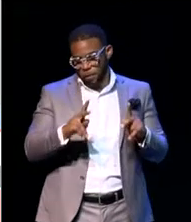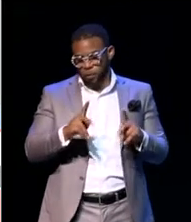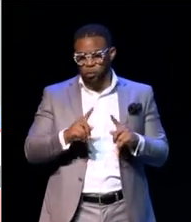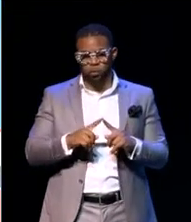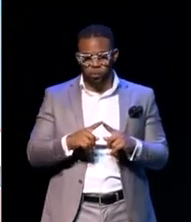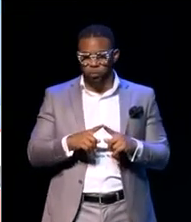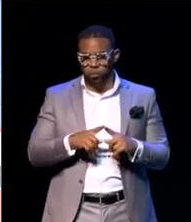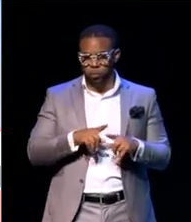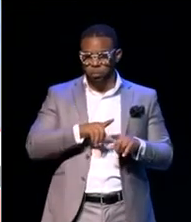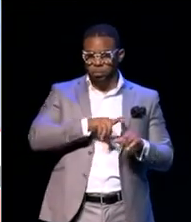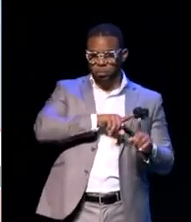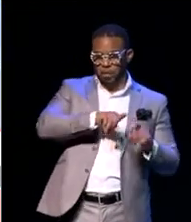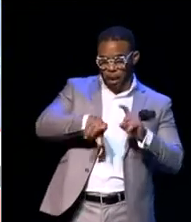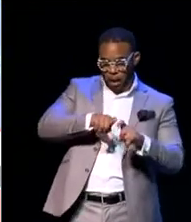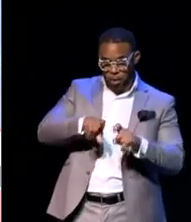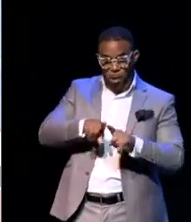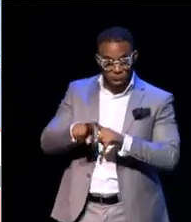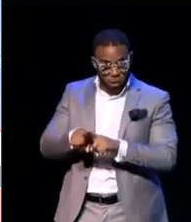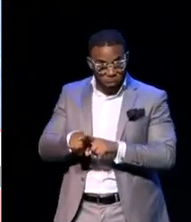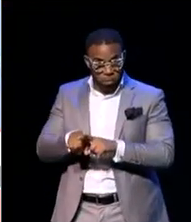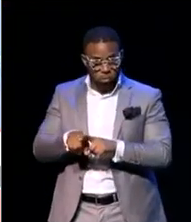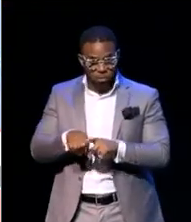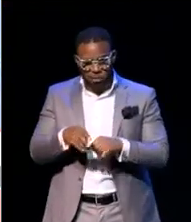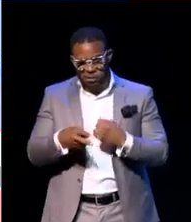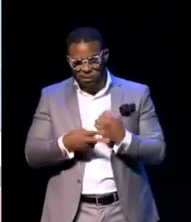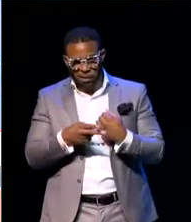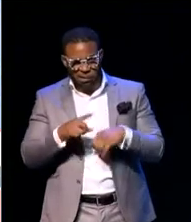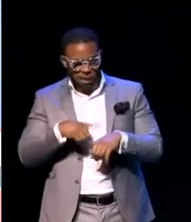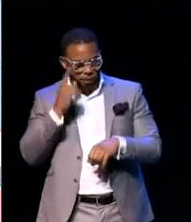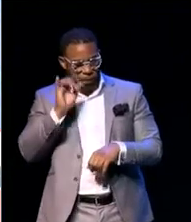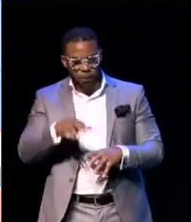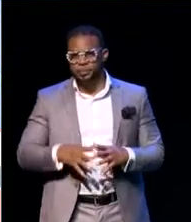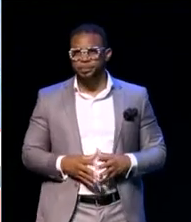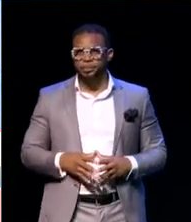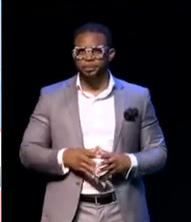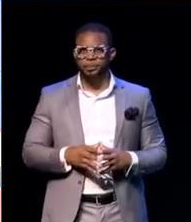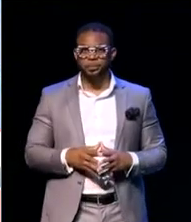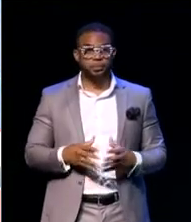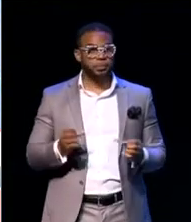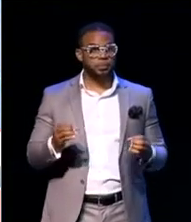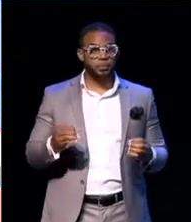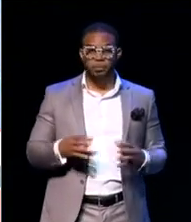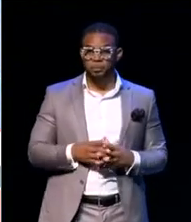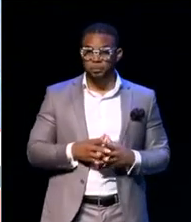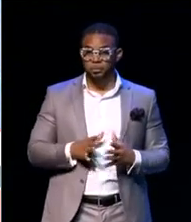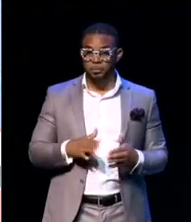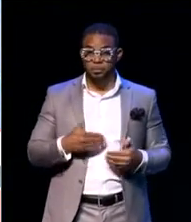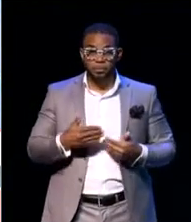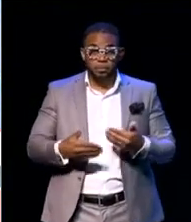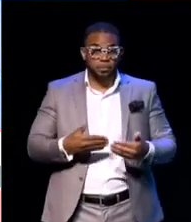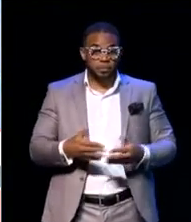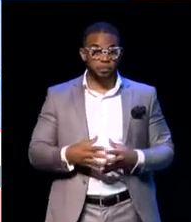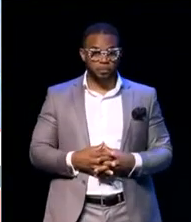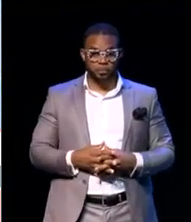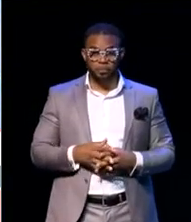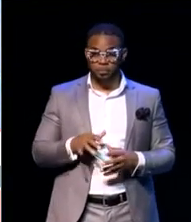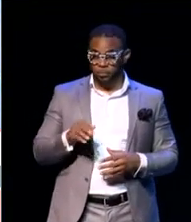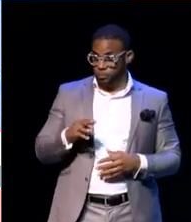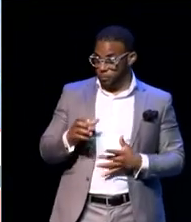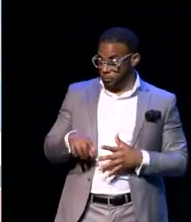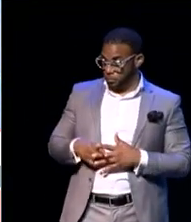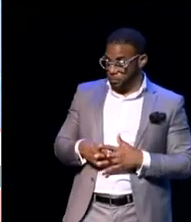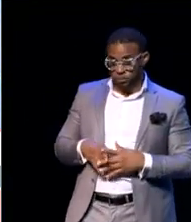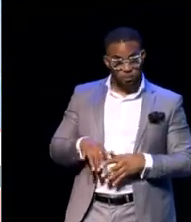opportunity to ask your questions as well. We're going to save some time for that. So let's get the ball on the road. James, you want to